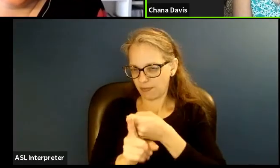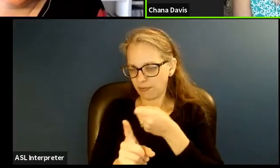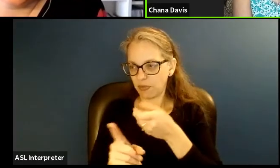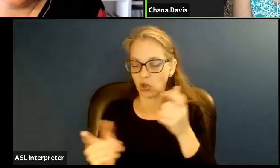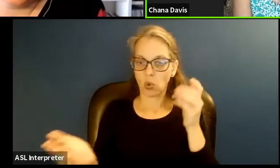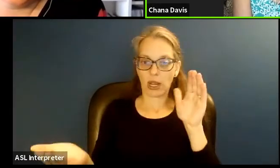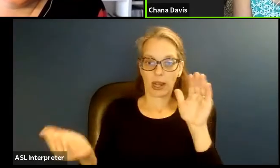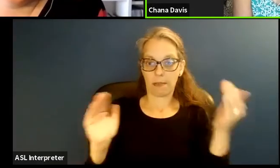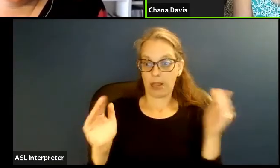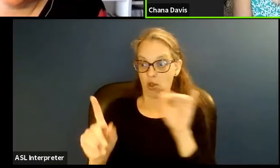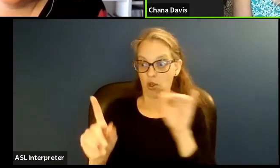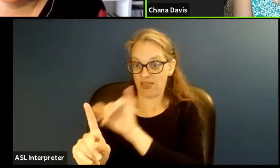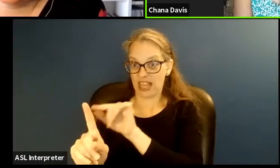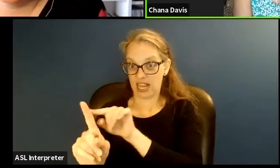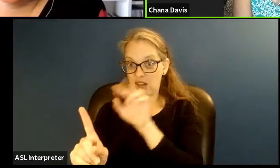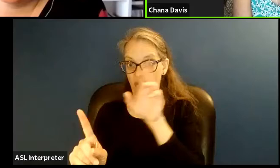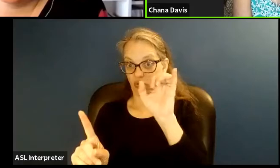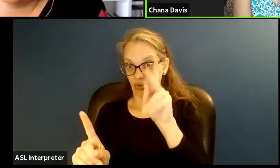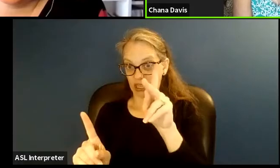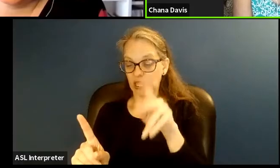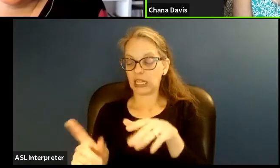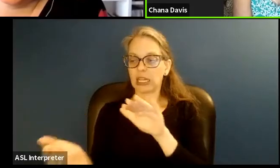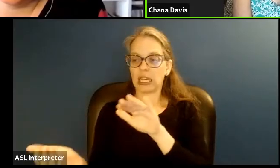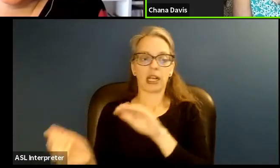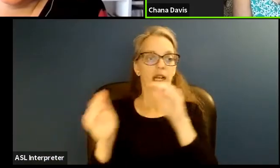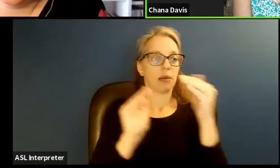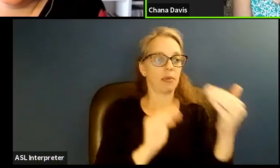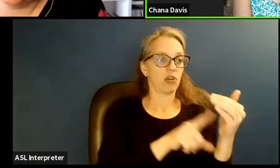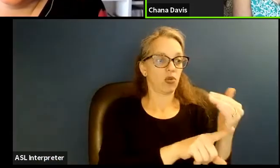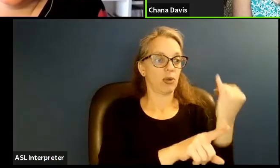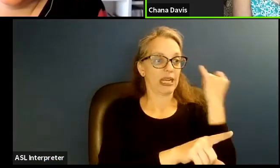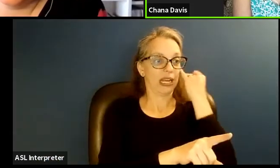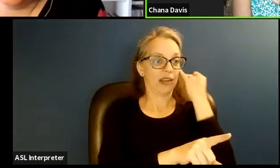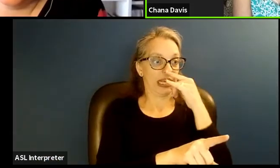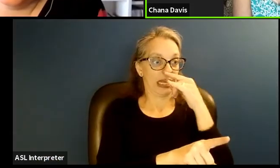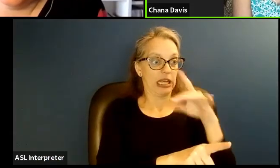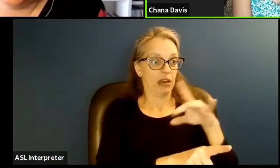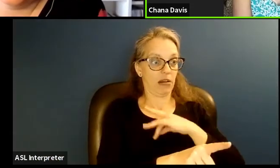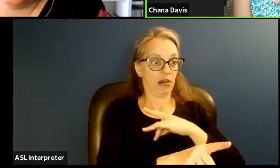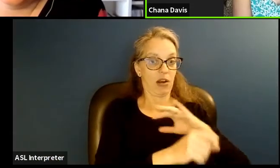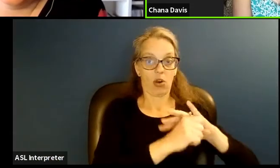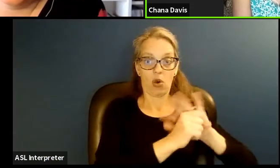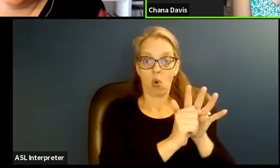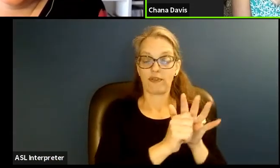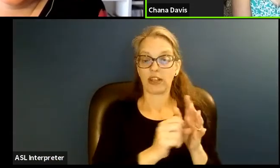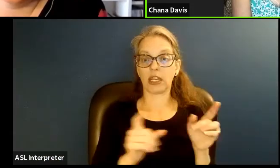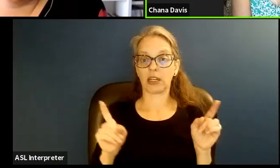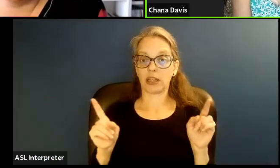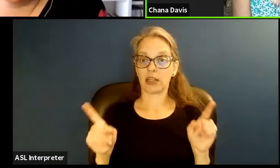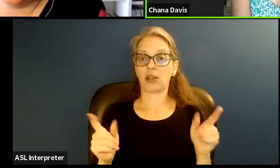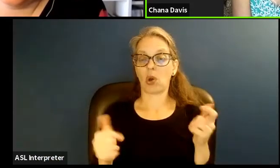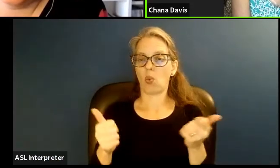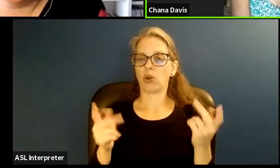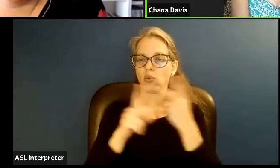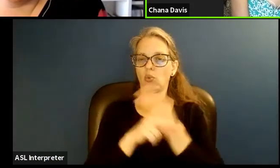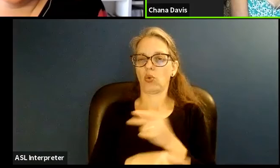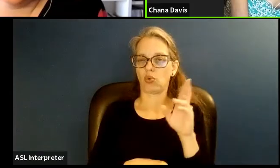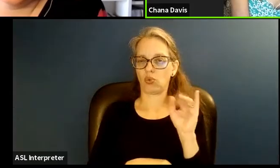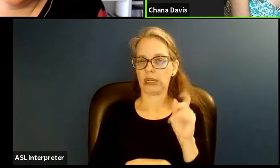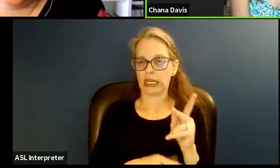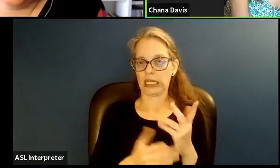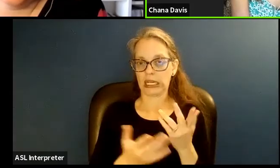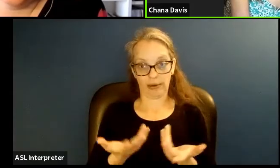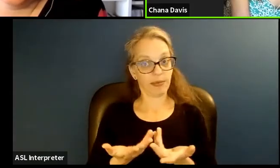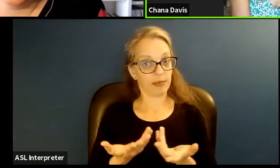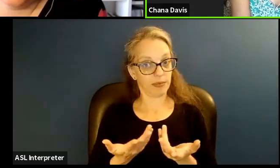against the risk of something bad happening if my kid gets COVID. And we know, there's these severe immune